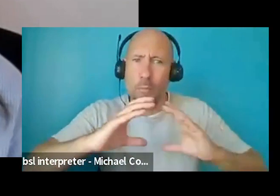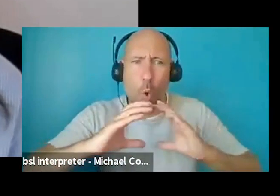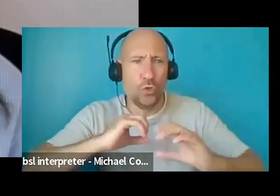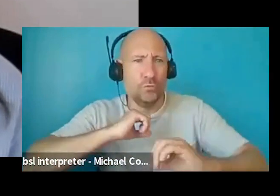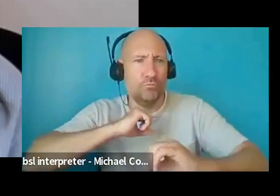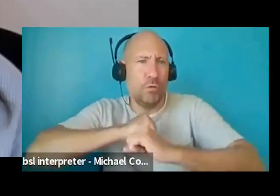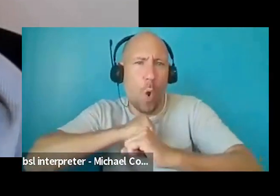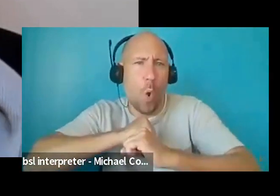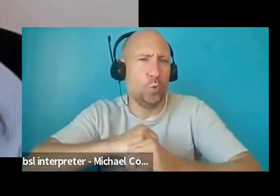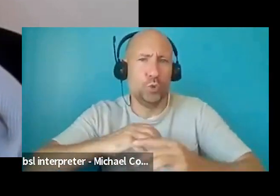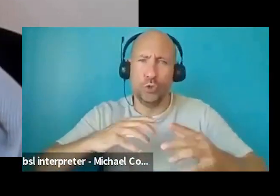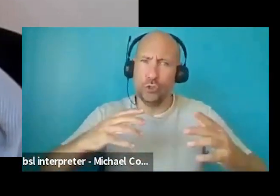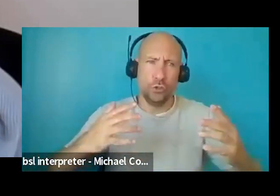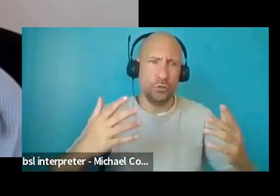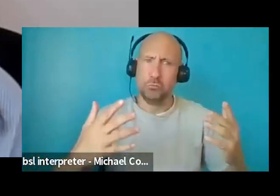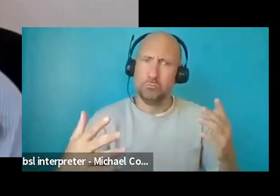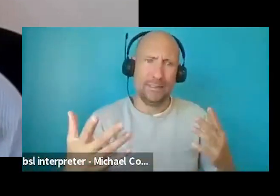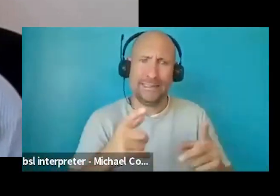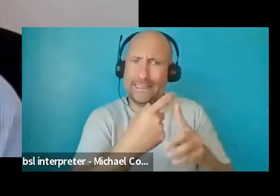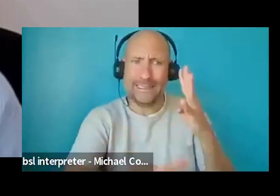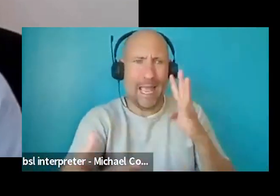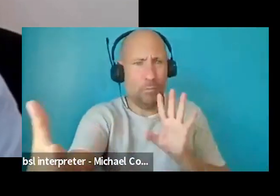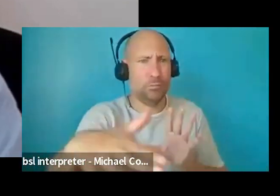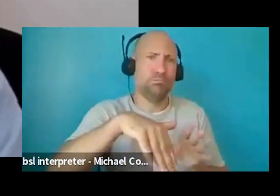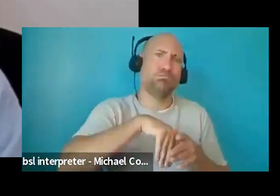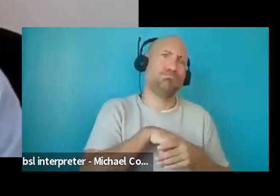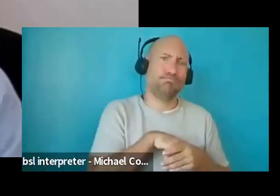steps are included.